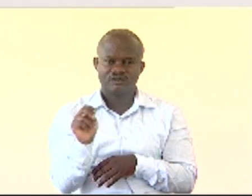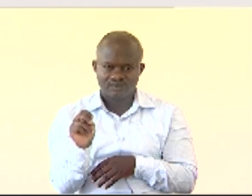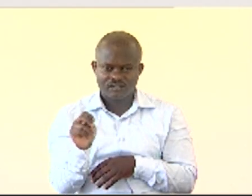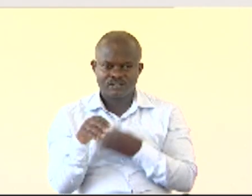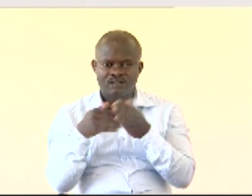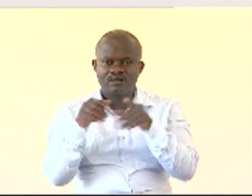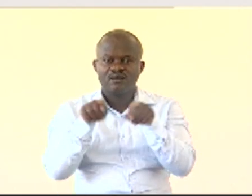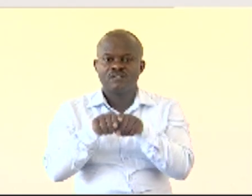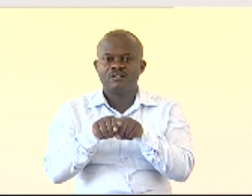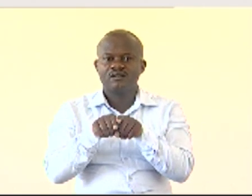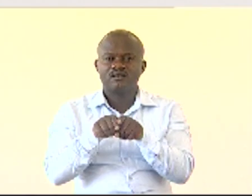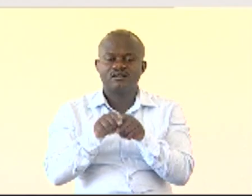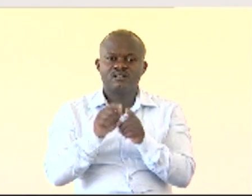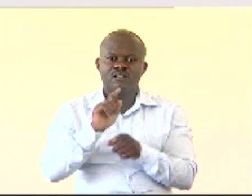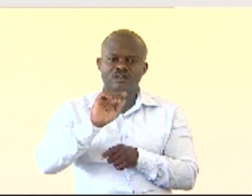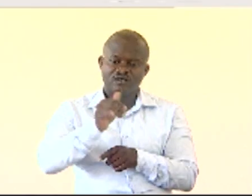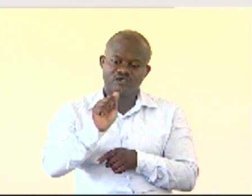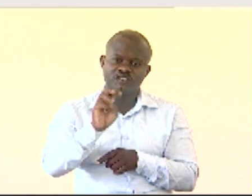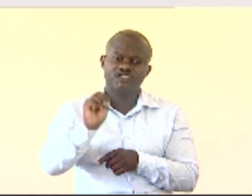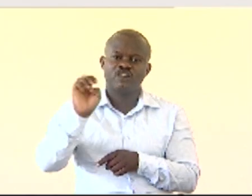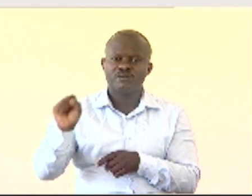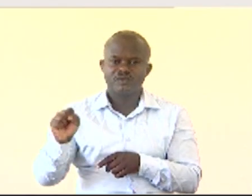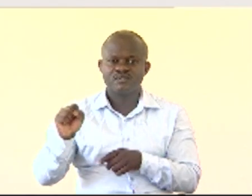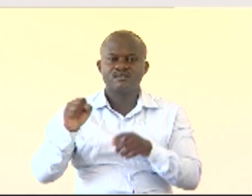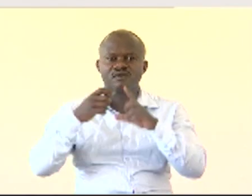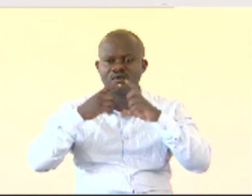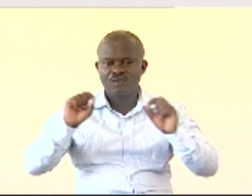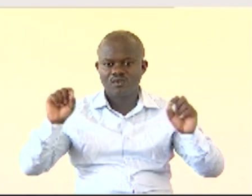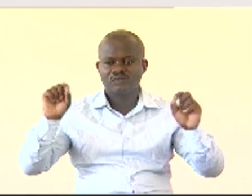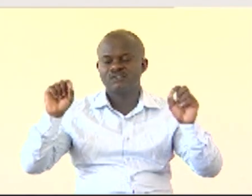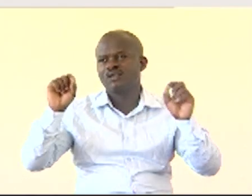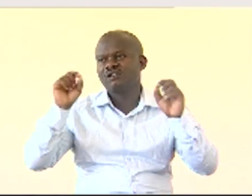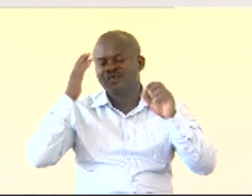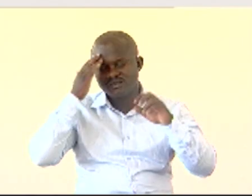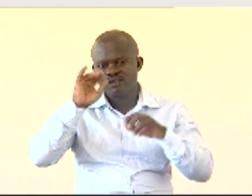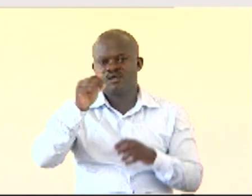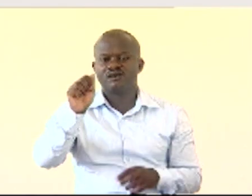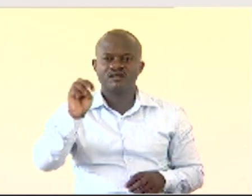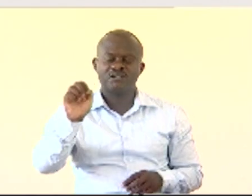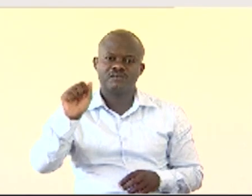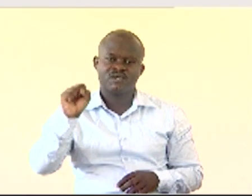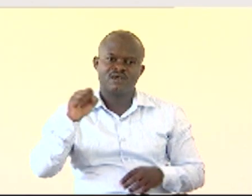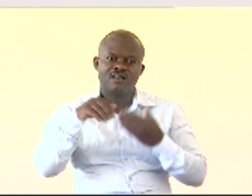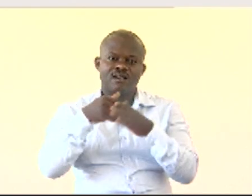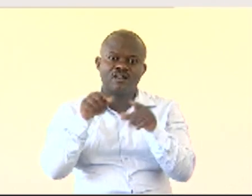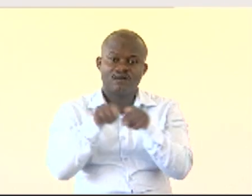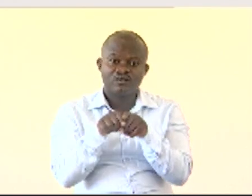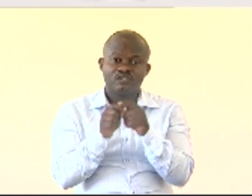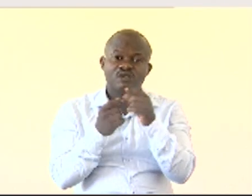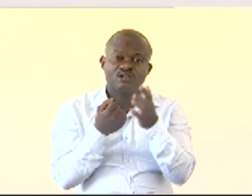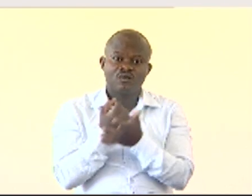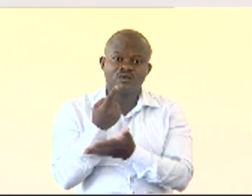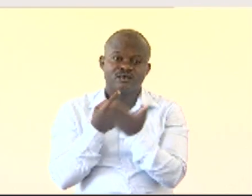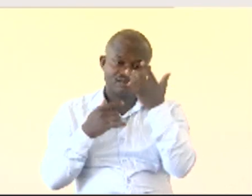are also known as germs. There's a common word, a common term, say they are germs. Germs are disease-causing